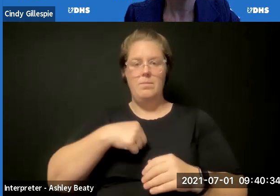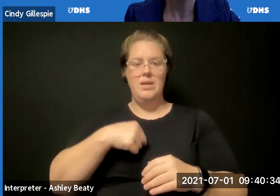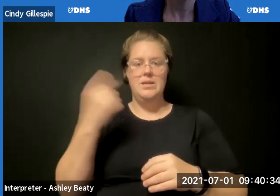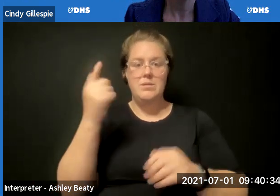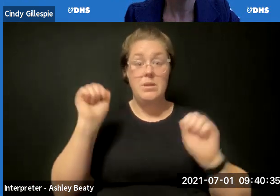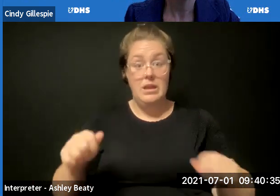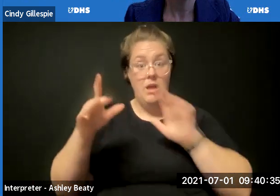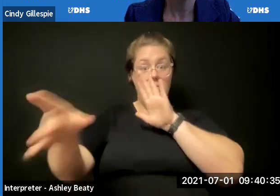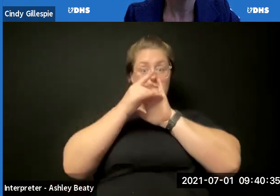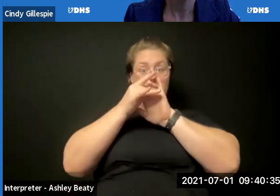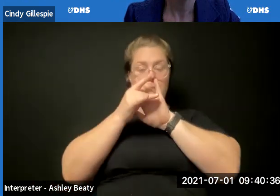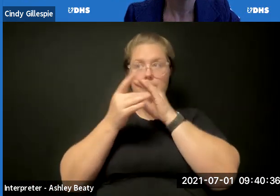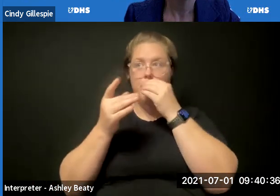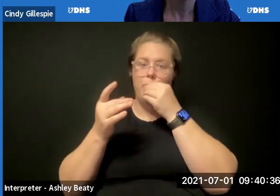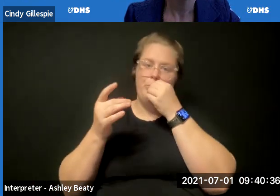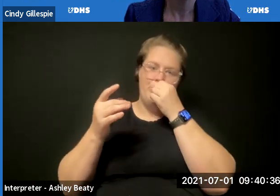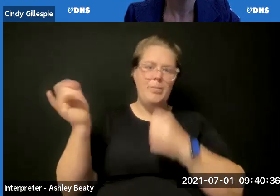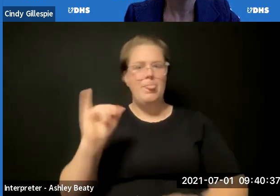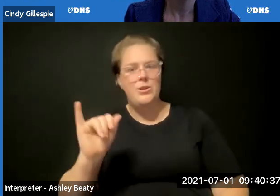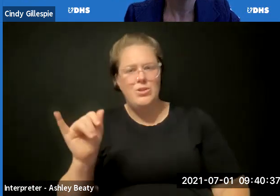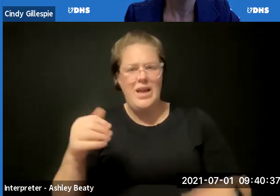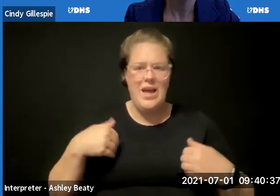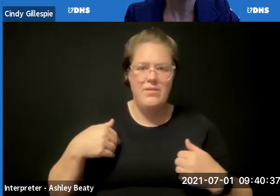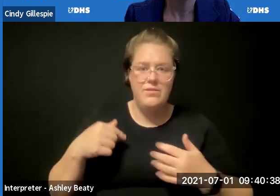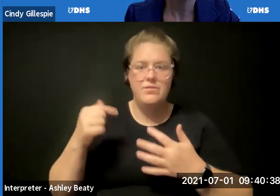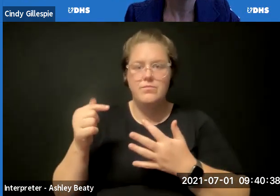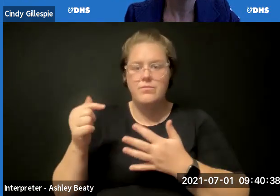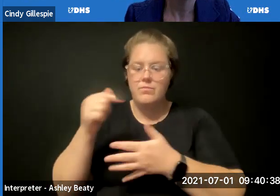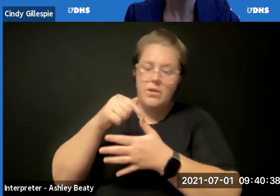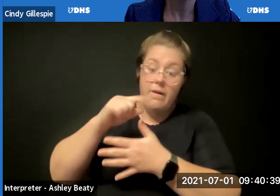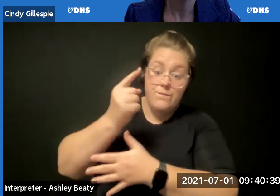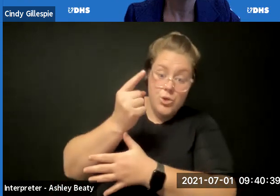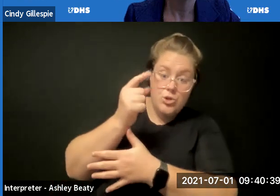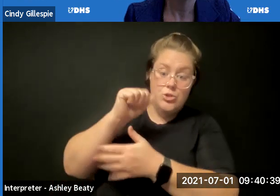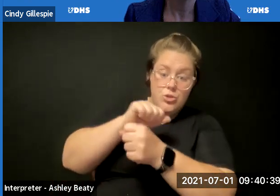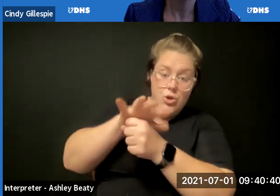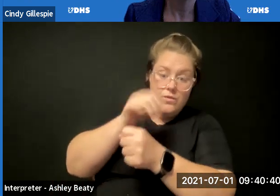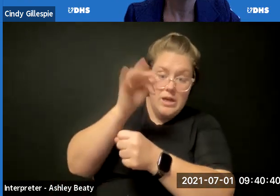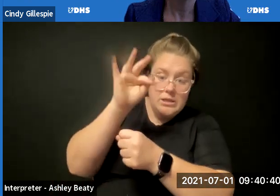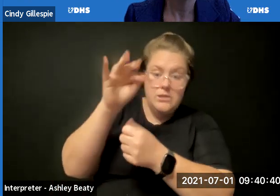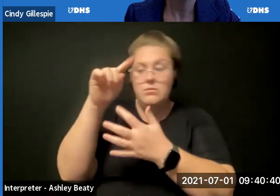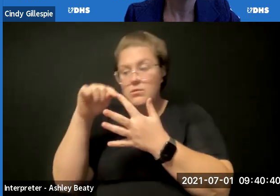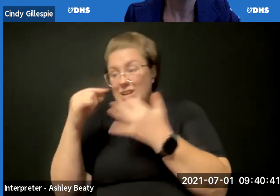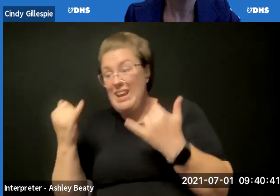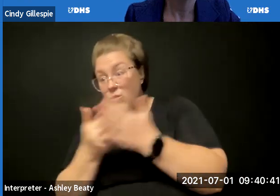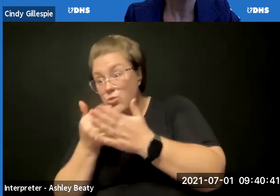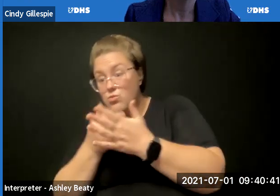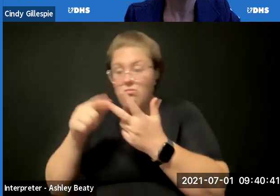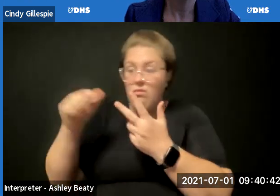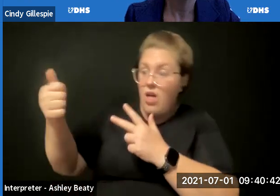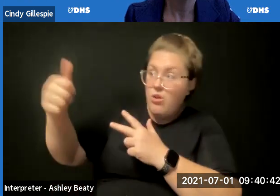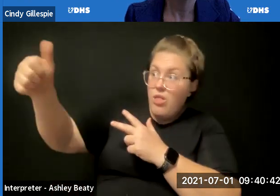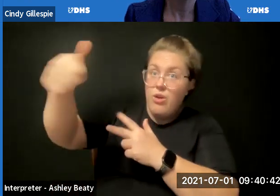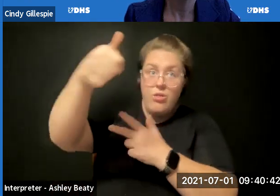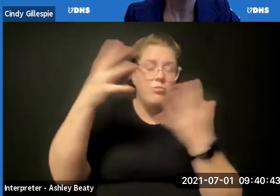potentially catch this virus, versus like the one that's out there now versus the one that was out there like a year ago. Well, it really comes